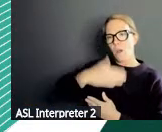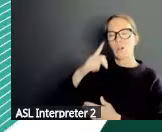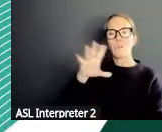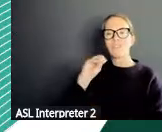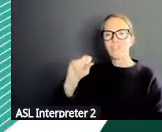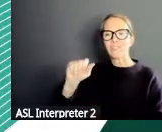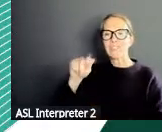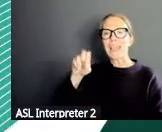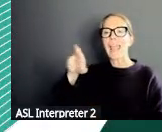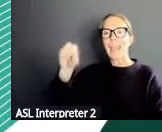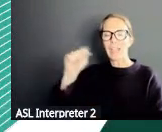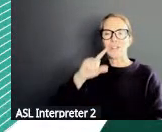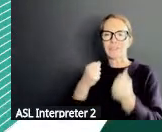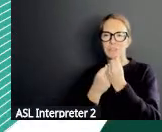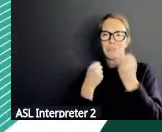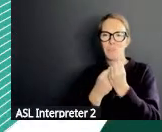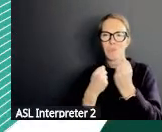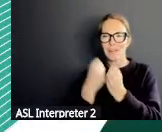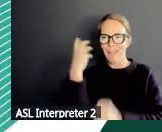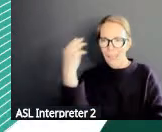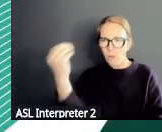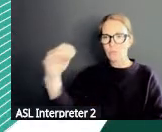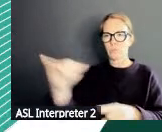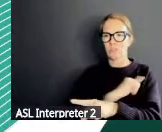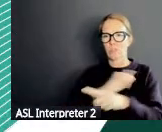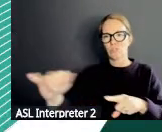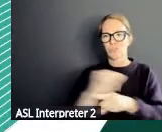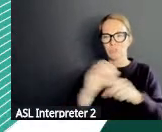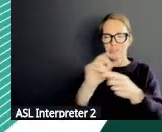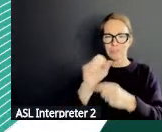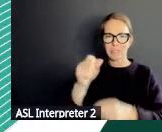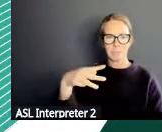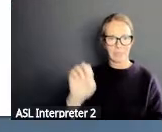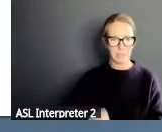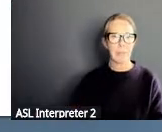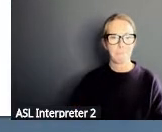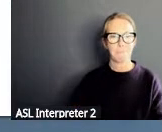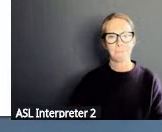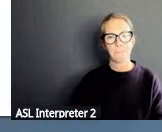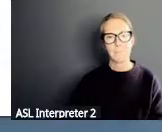supporting outdoor industrial space. Next slide, please.